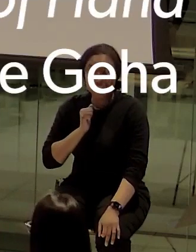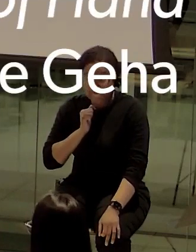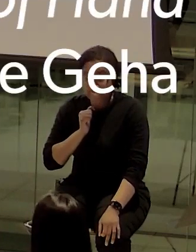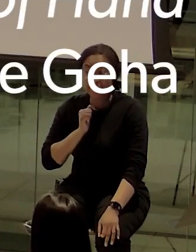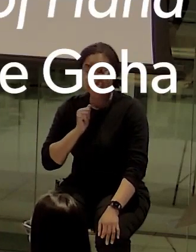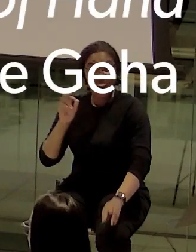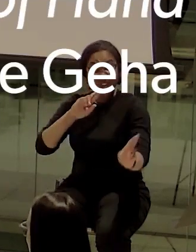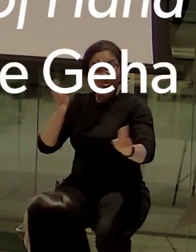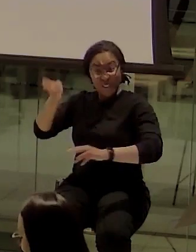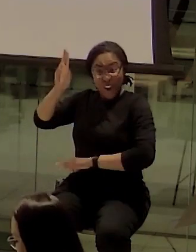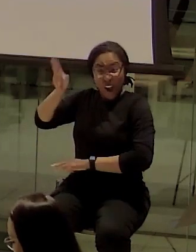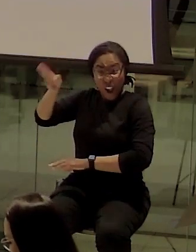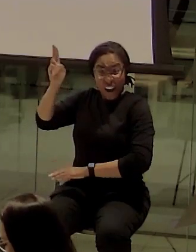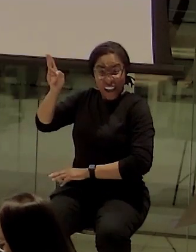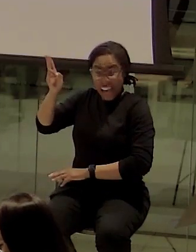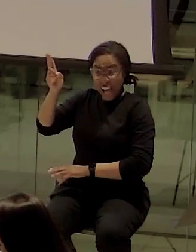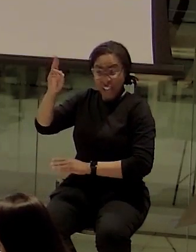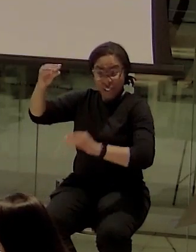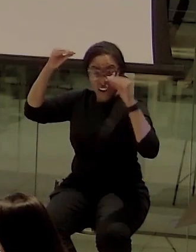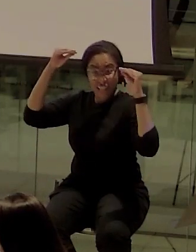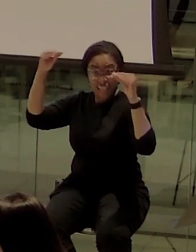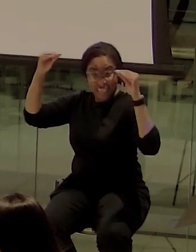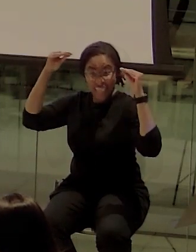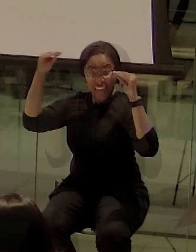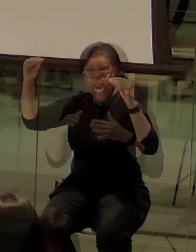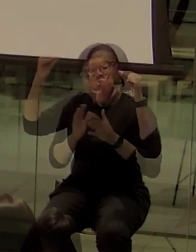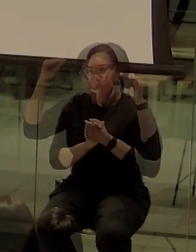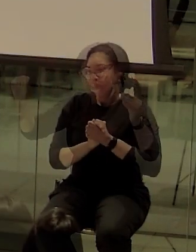is ready for an art history lecture. Yeah, me.